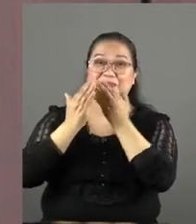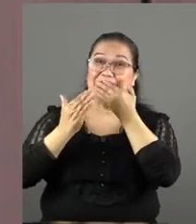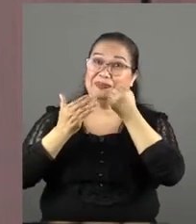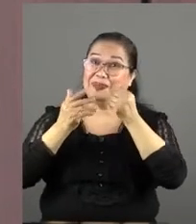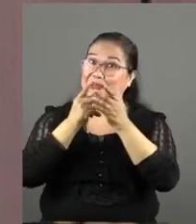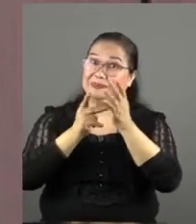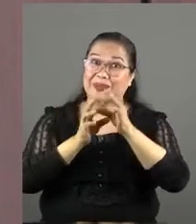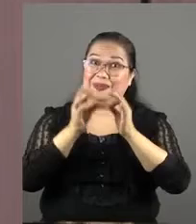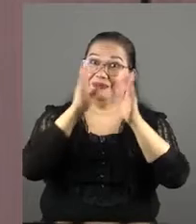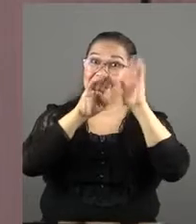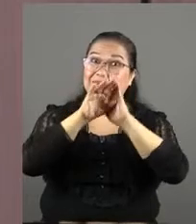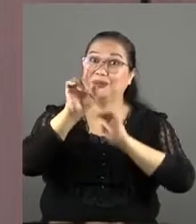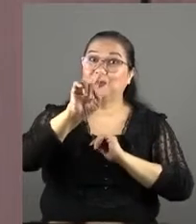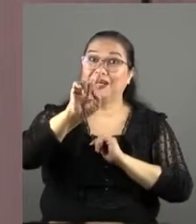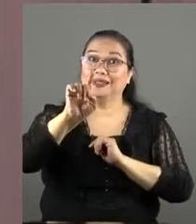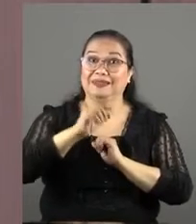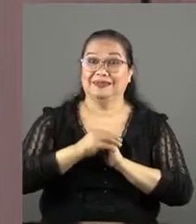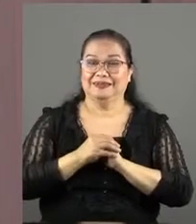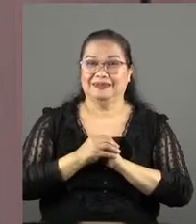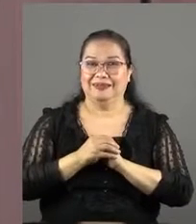heaven,